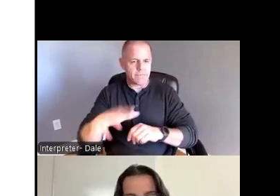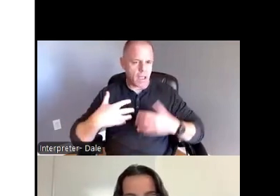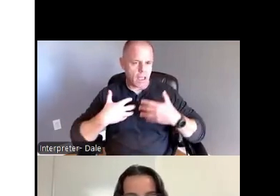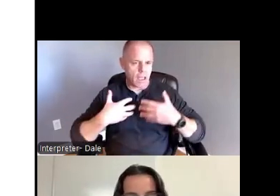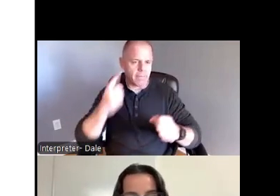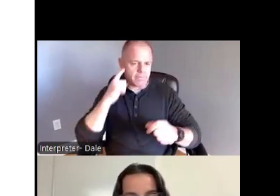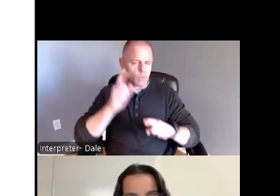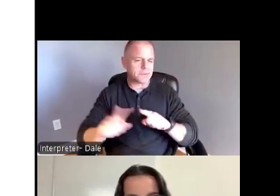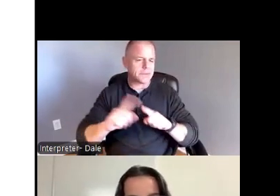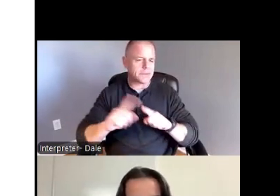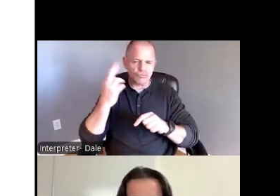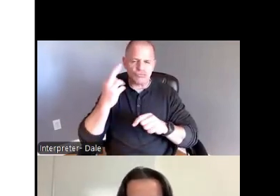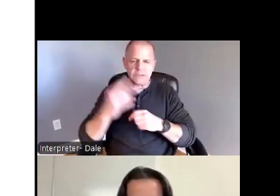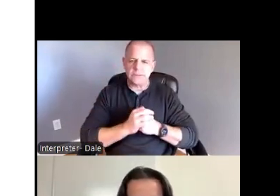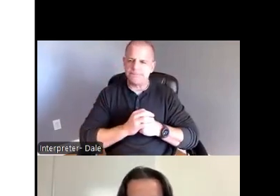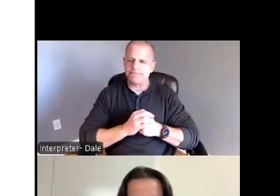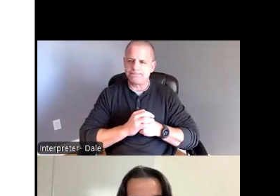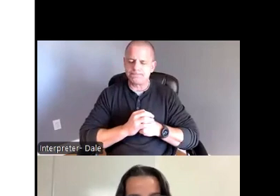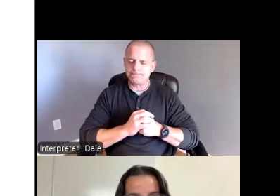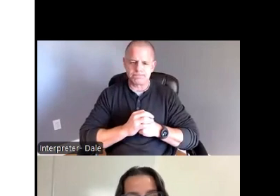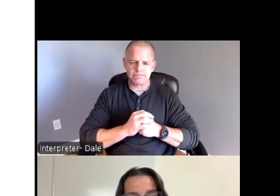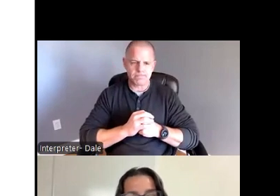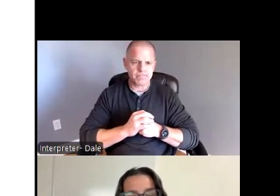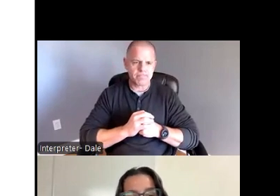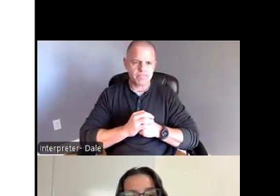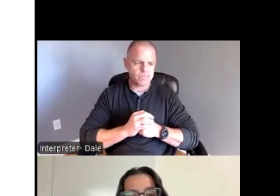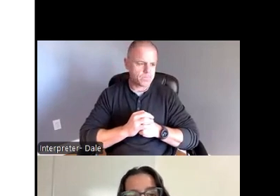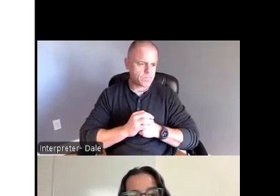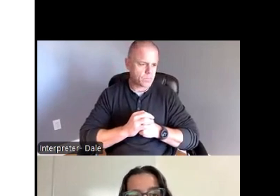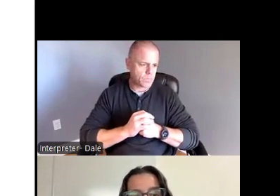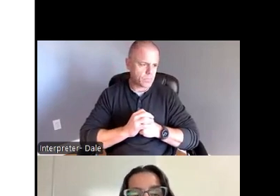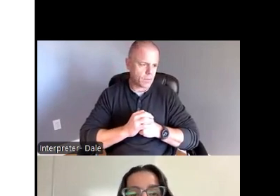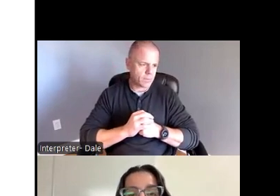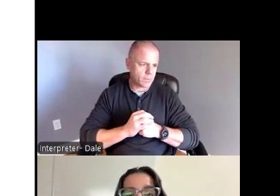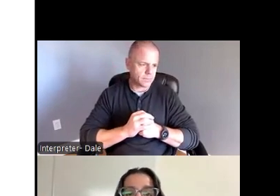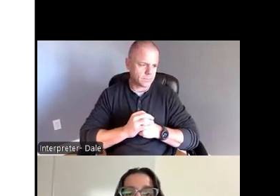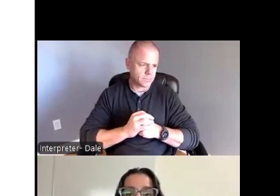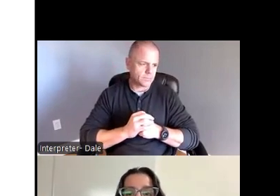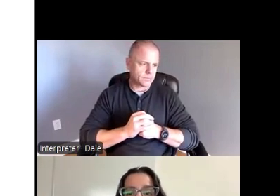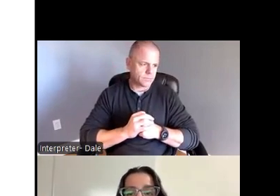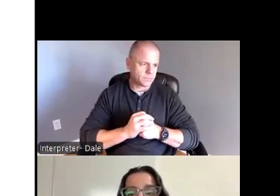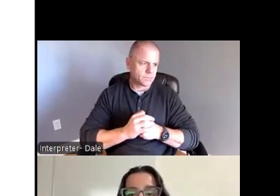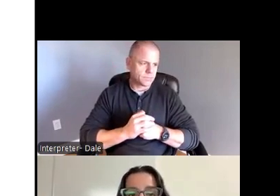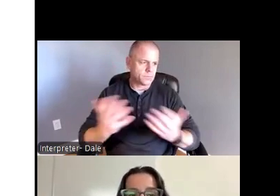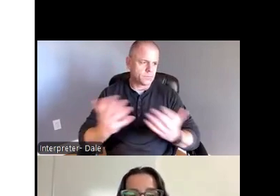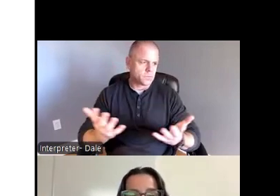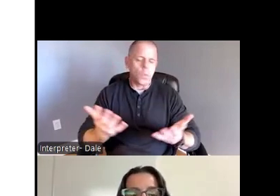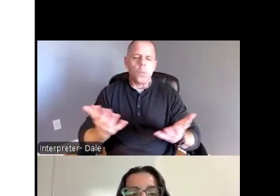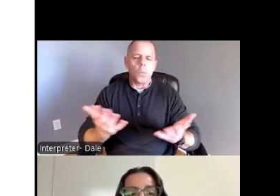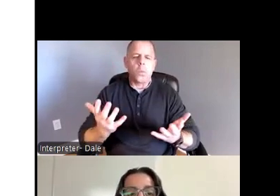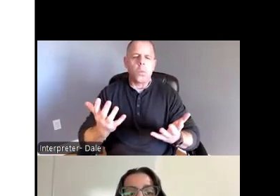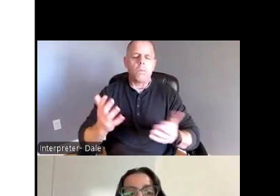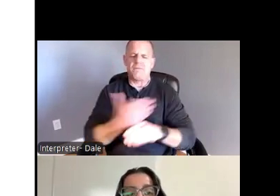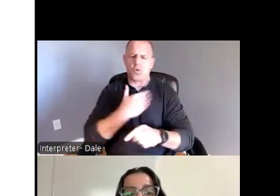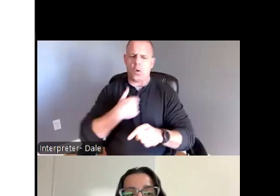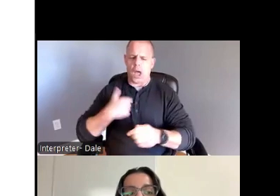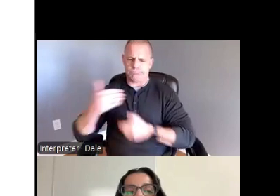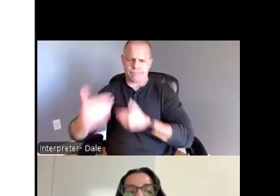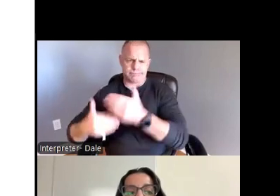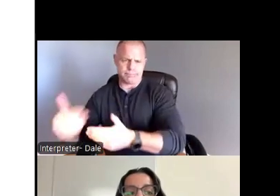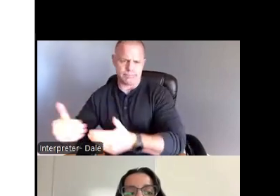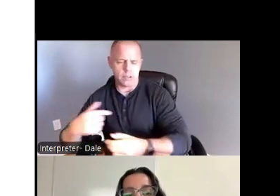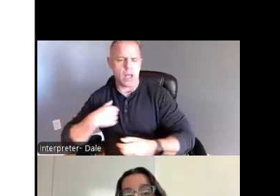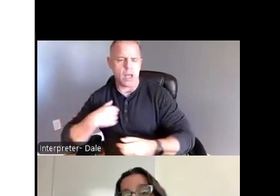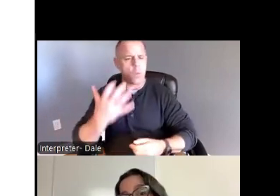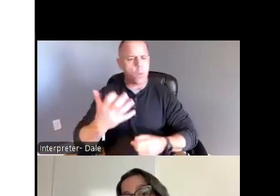different reasons. So before going forward, I want to